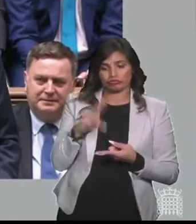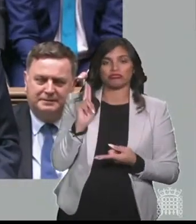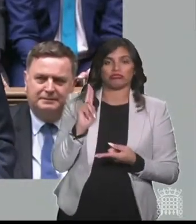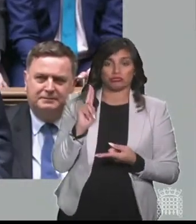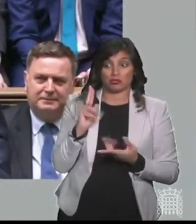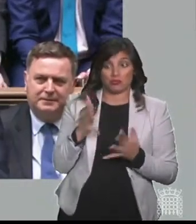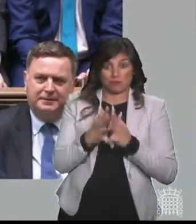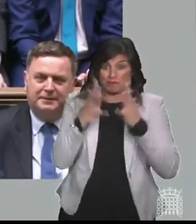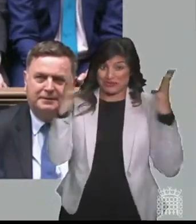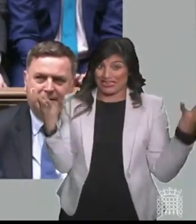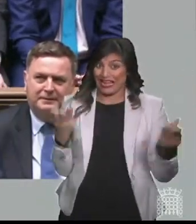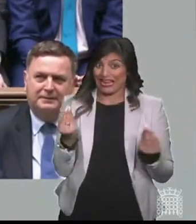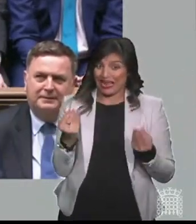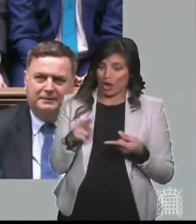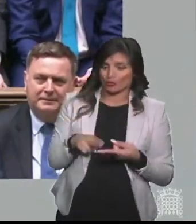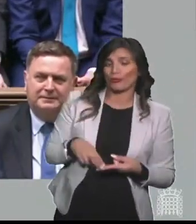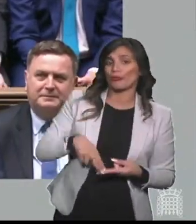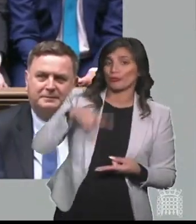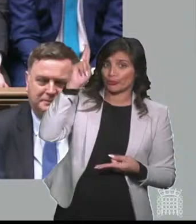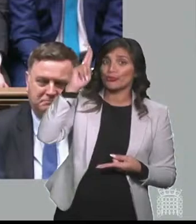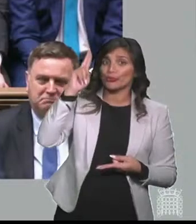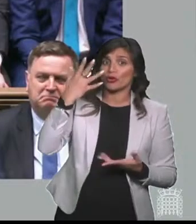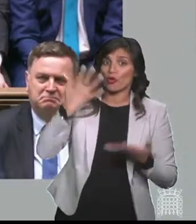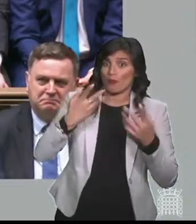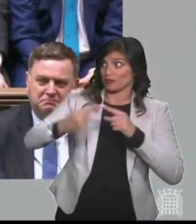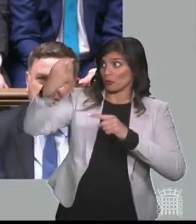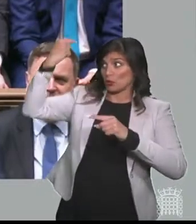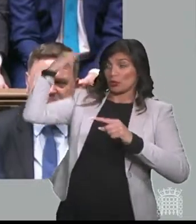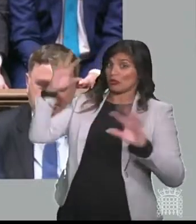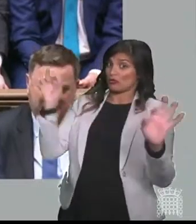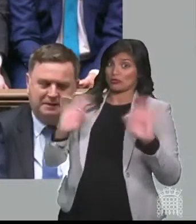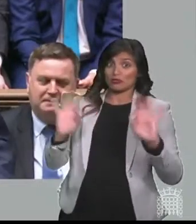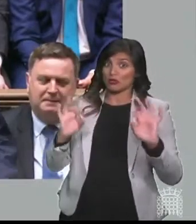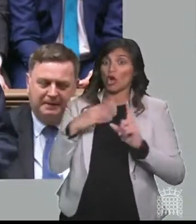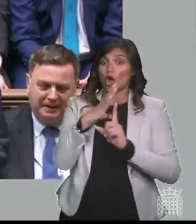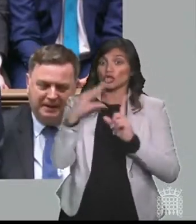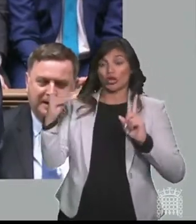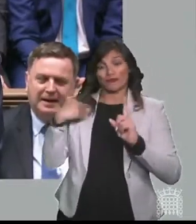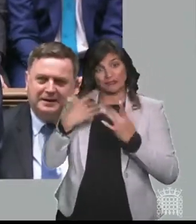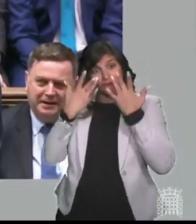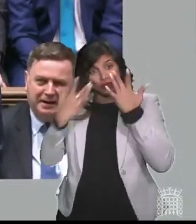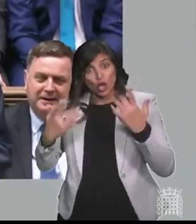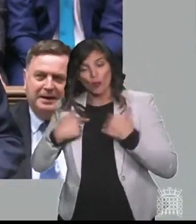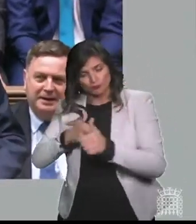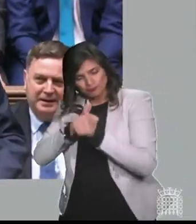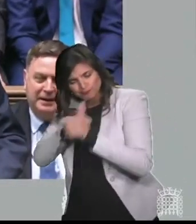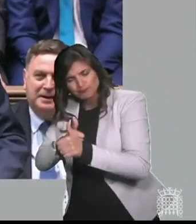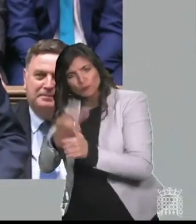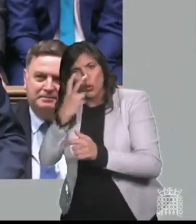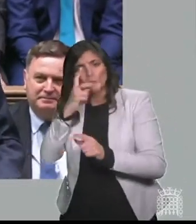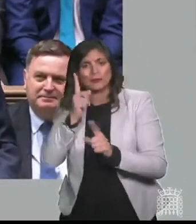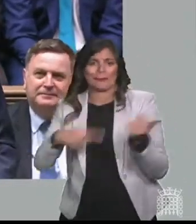pension, showing a Conservative government will always back our pensioners.